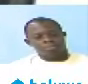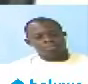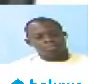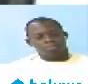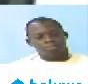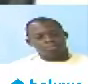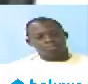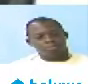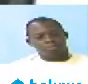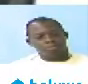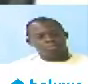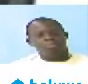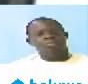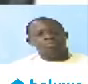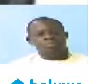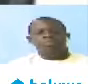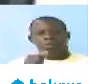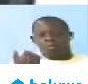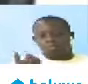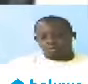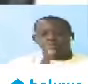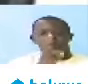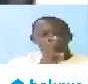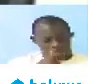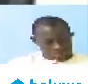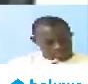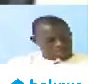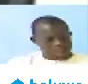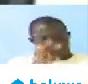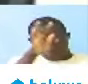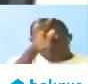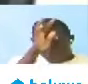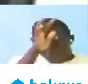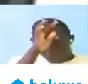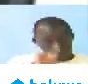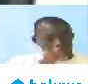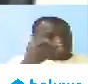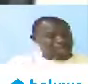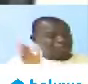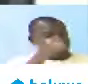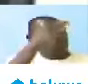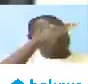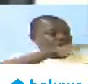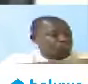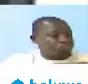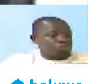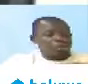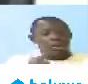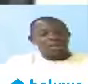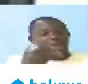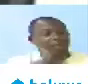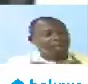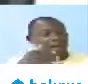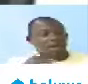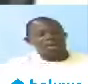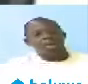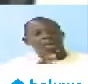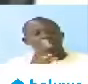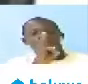kalamura wara burunga mistake so. To people like me who has not done any formal schooling. So